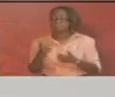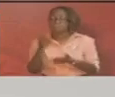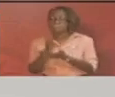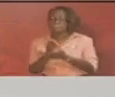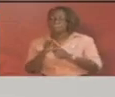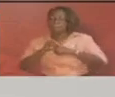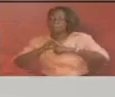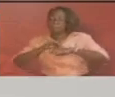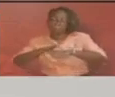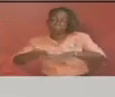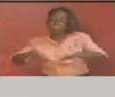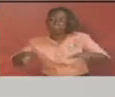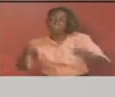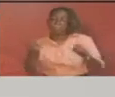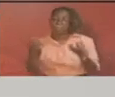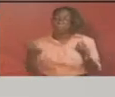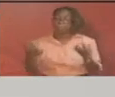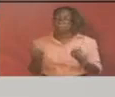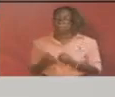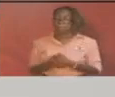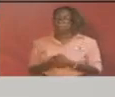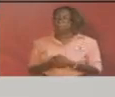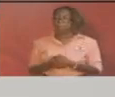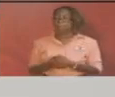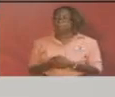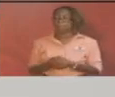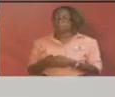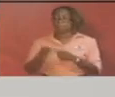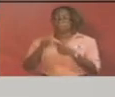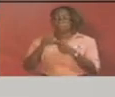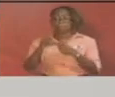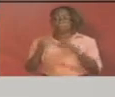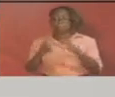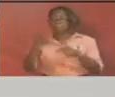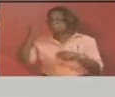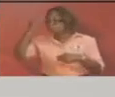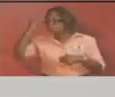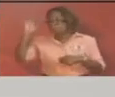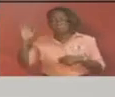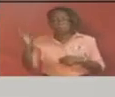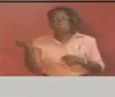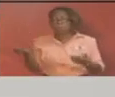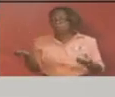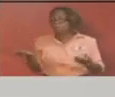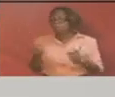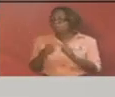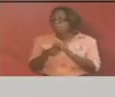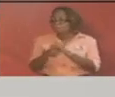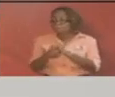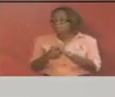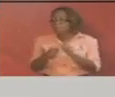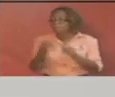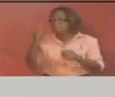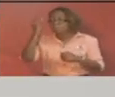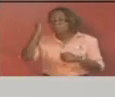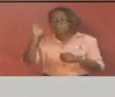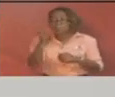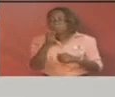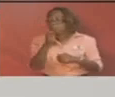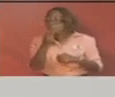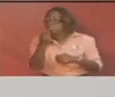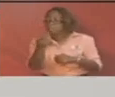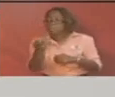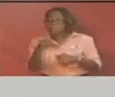especially minimizing those hidden contacts. So really, we have cases out of these clusters that have gone